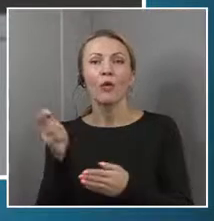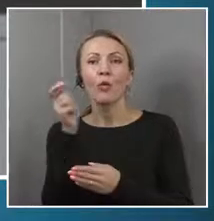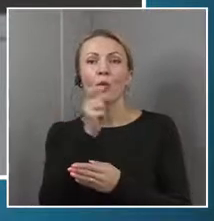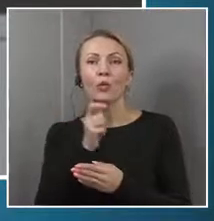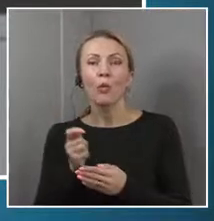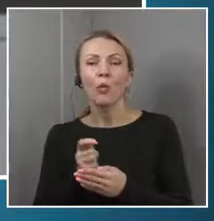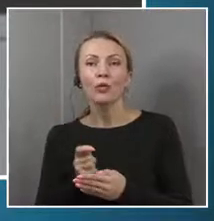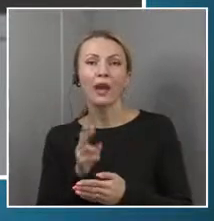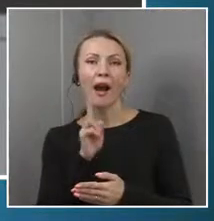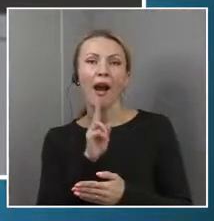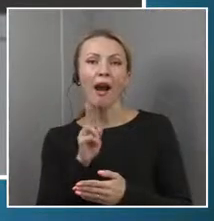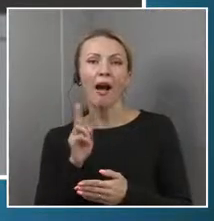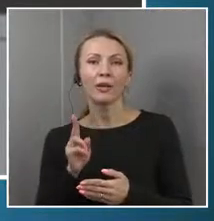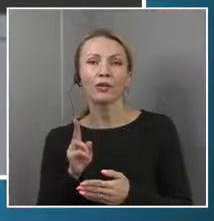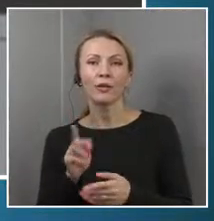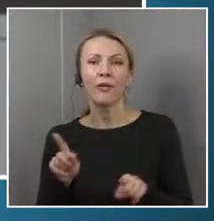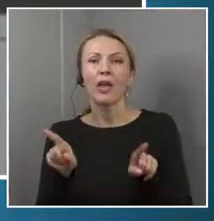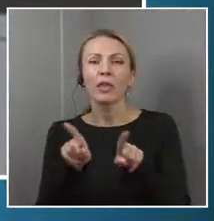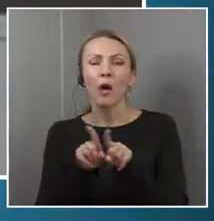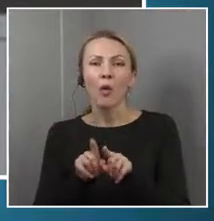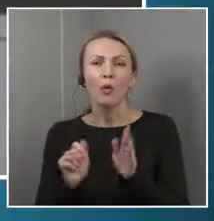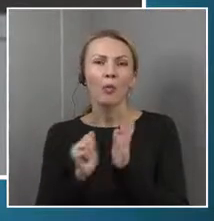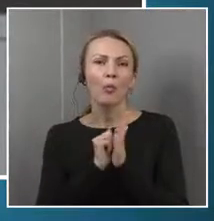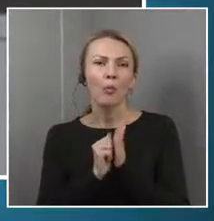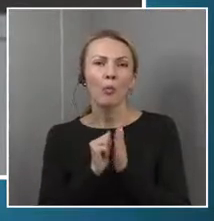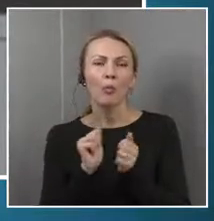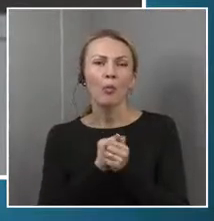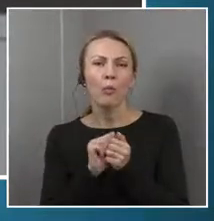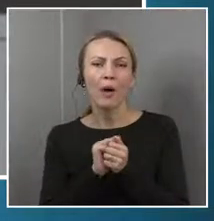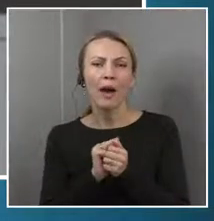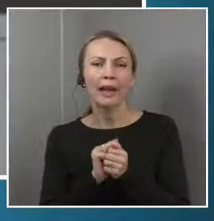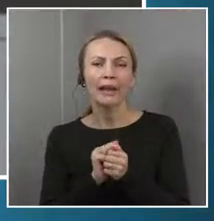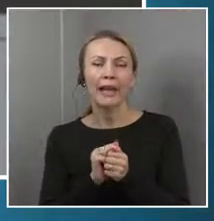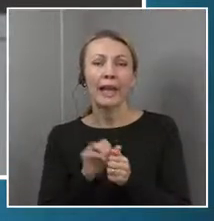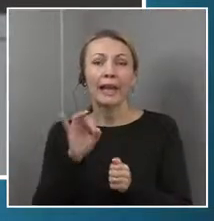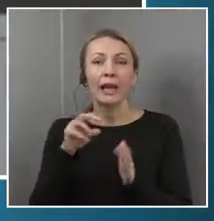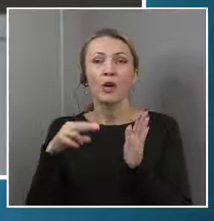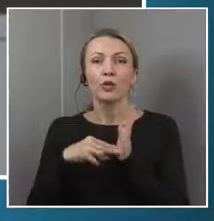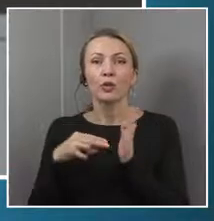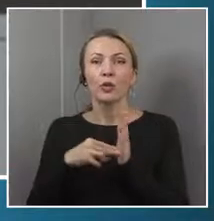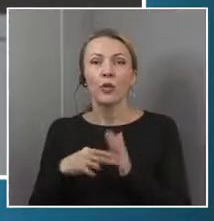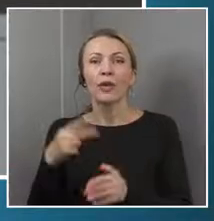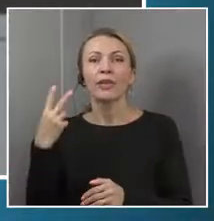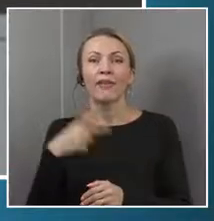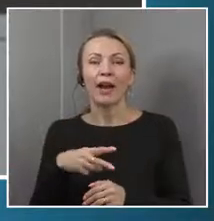from the same period, of the same quality, also on canvas with the same